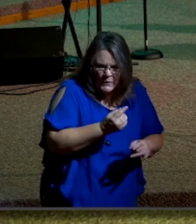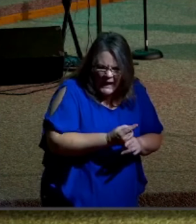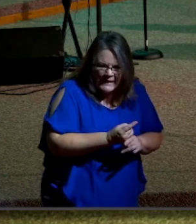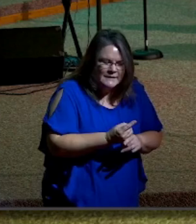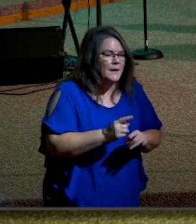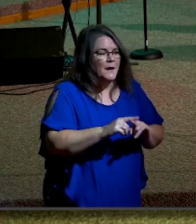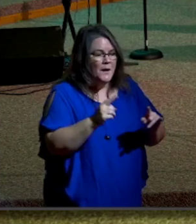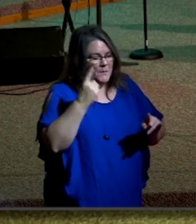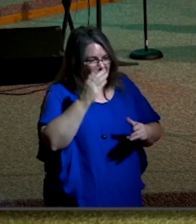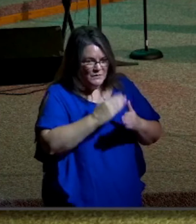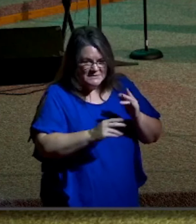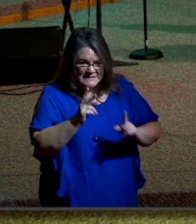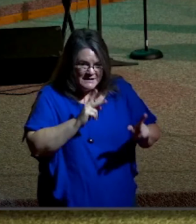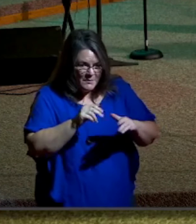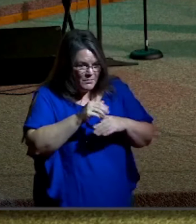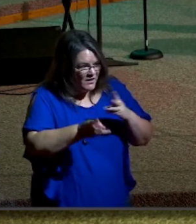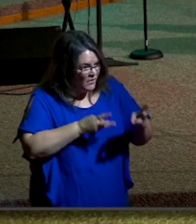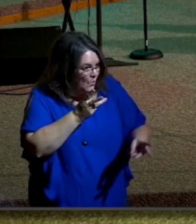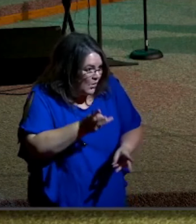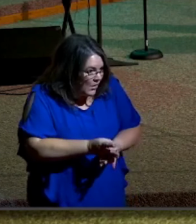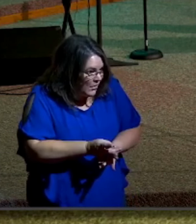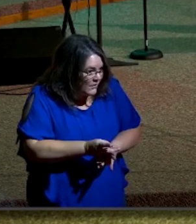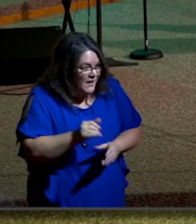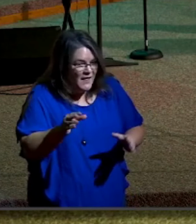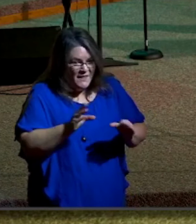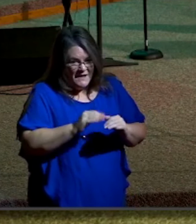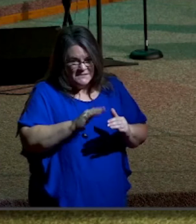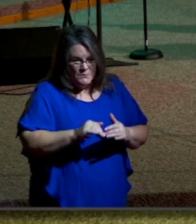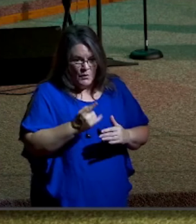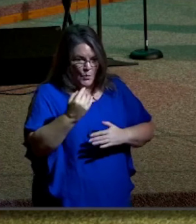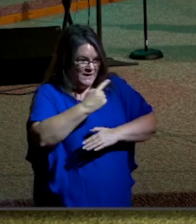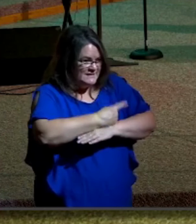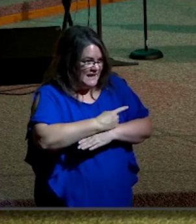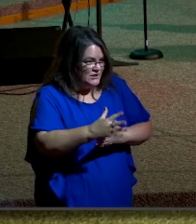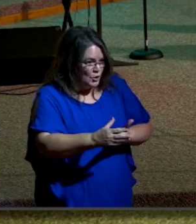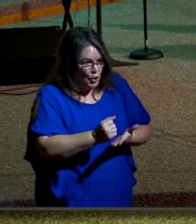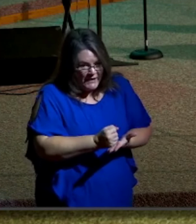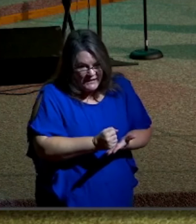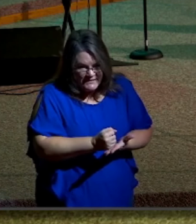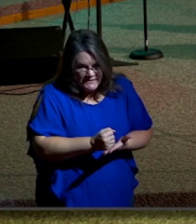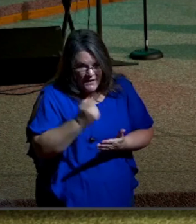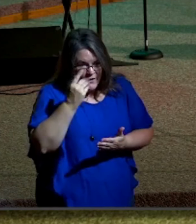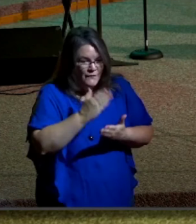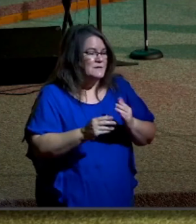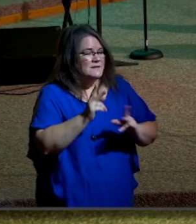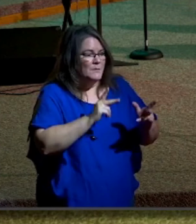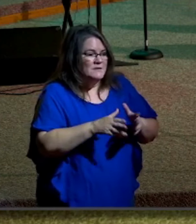some people around the world, that's more than a day wage. For some people, that's a lot of money.